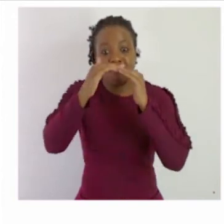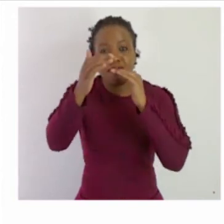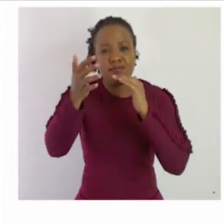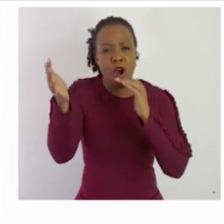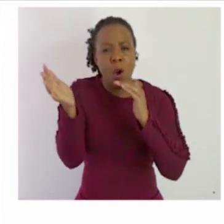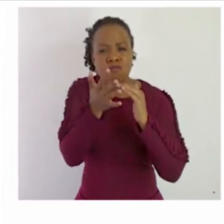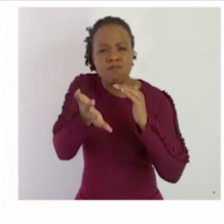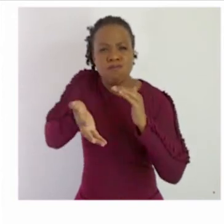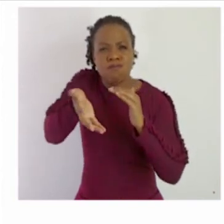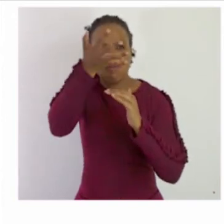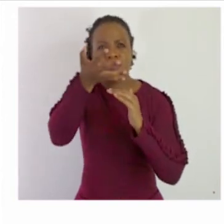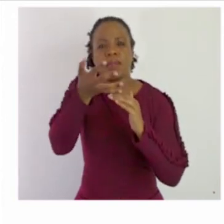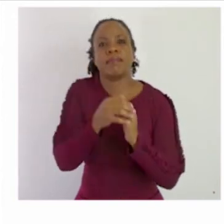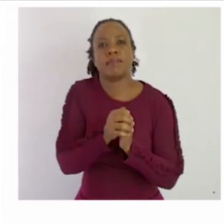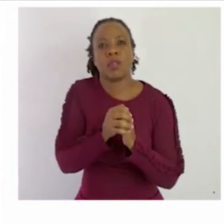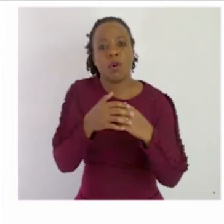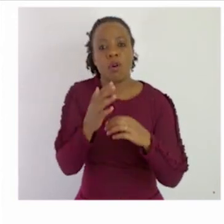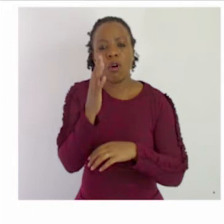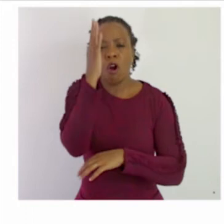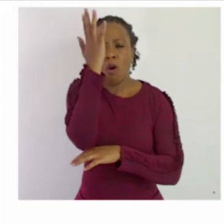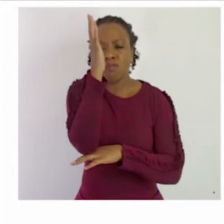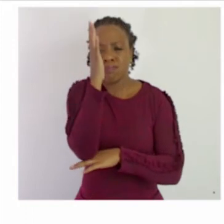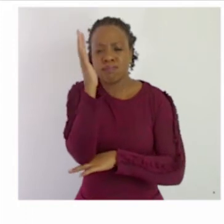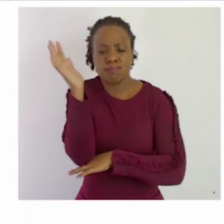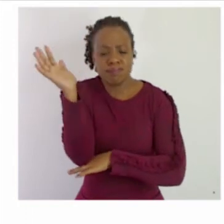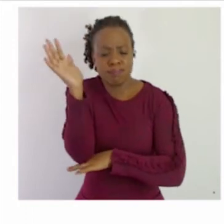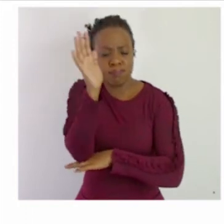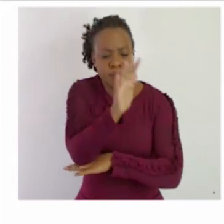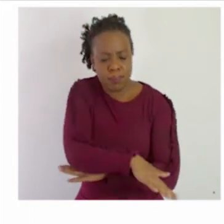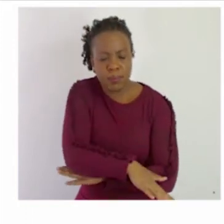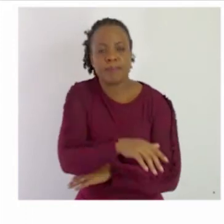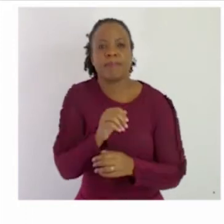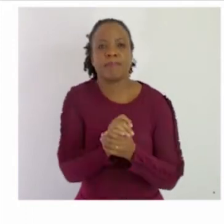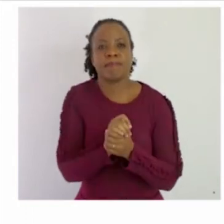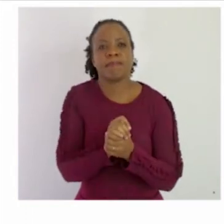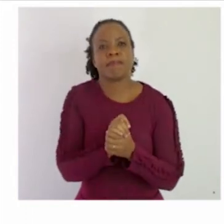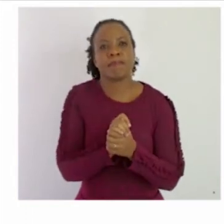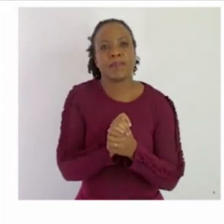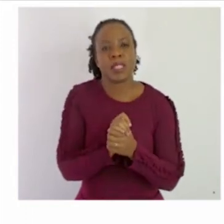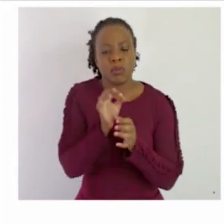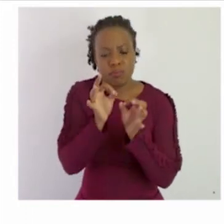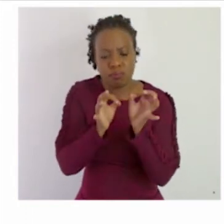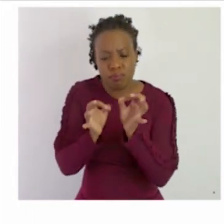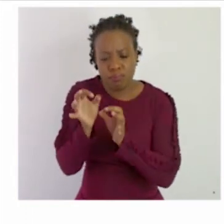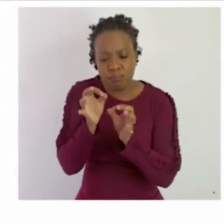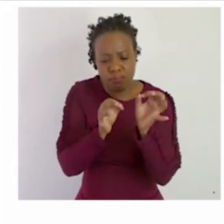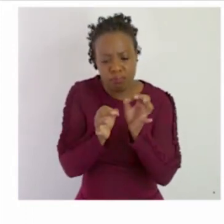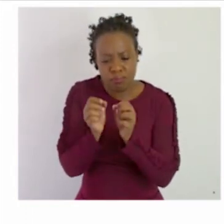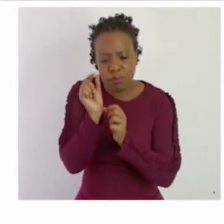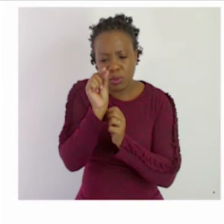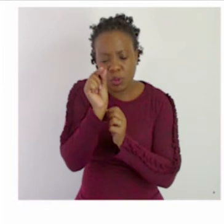a building, or knock down a tree. It is made up of molecules that can